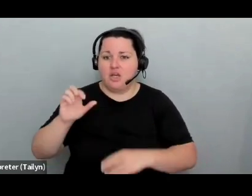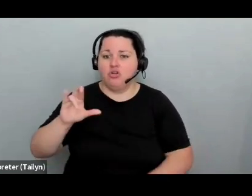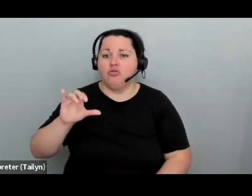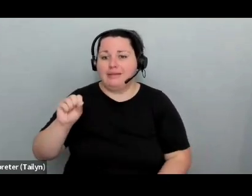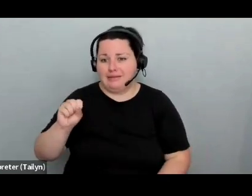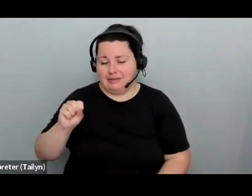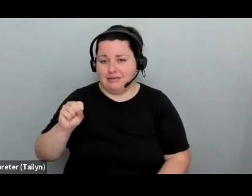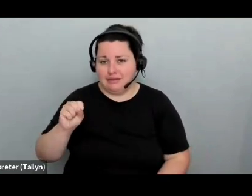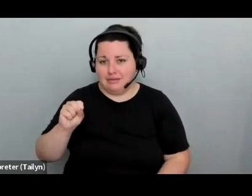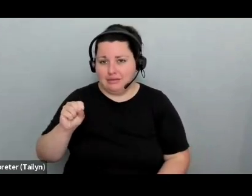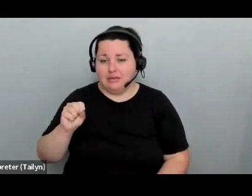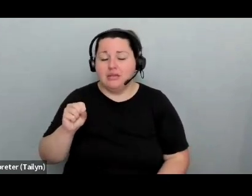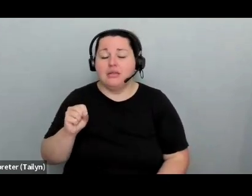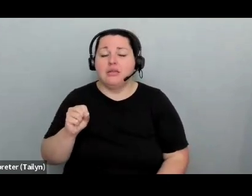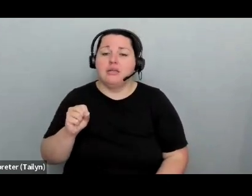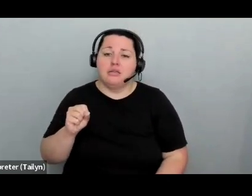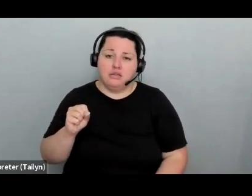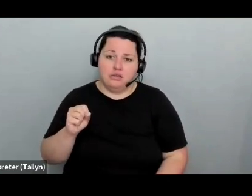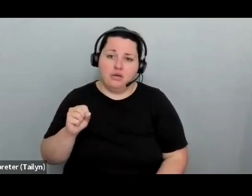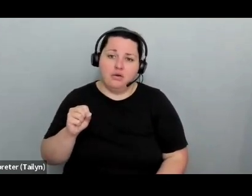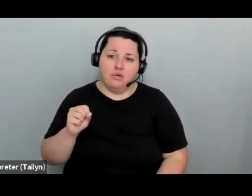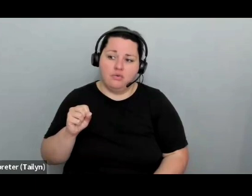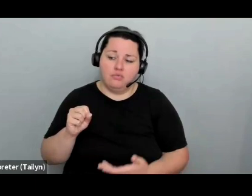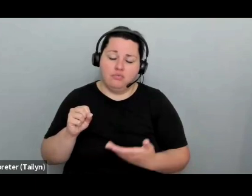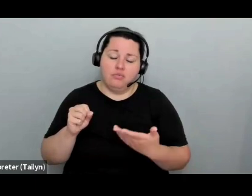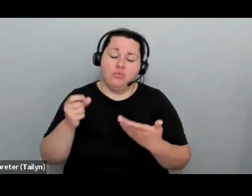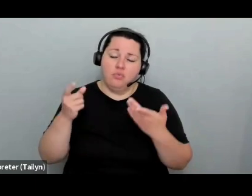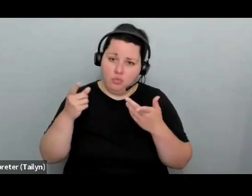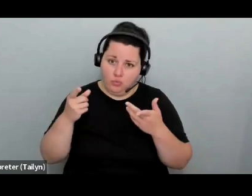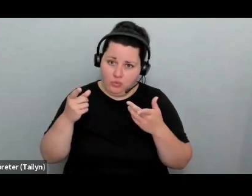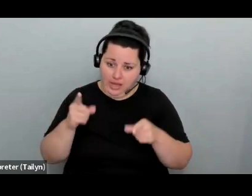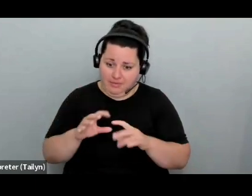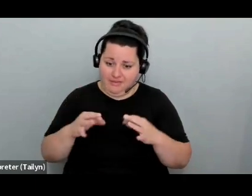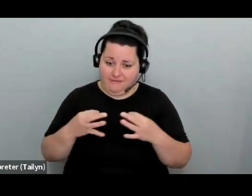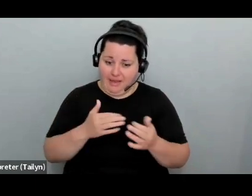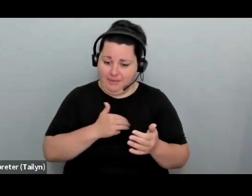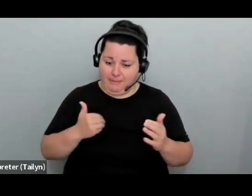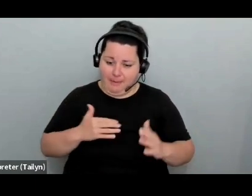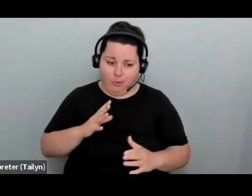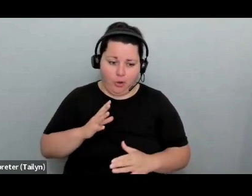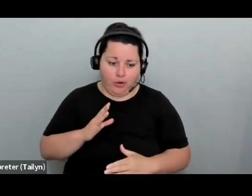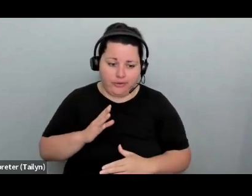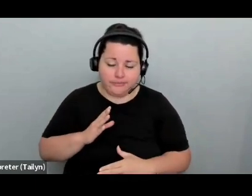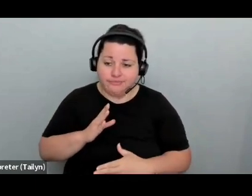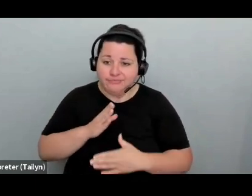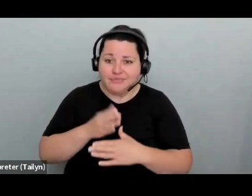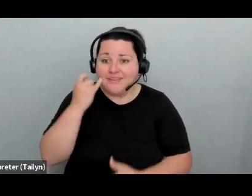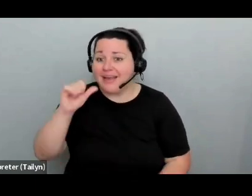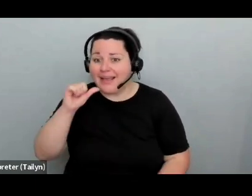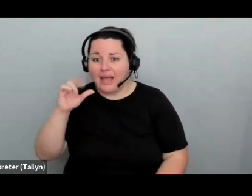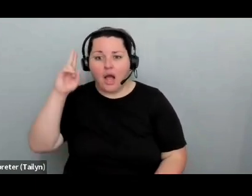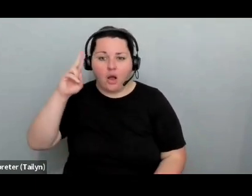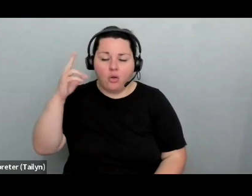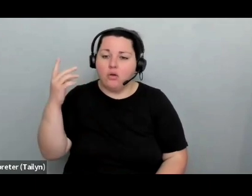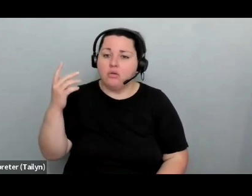to come into their home. And when you step in as a family member, even if you're an aunt, an